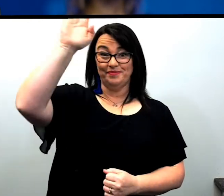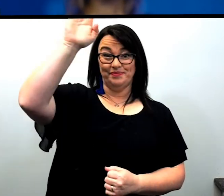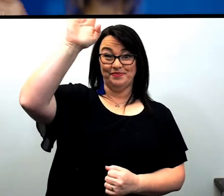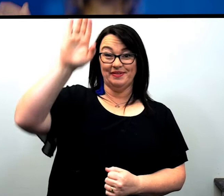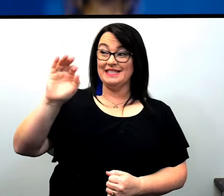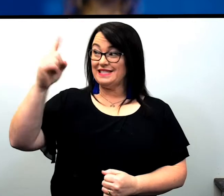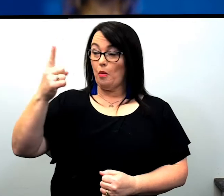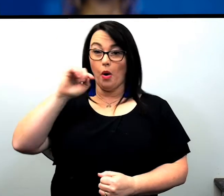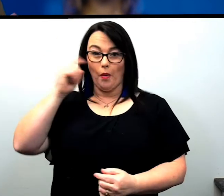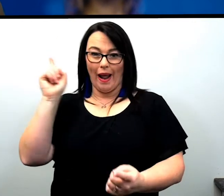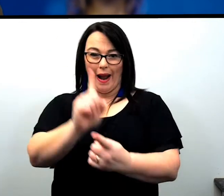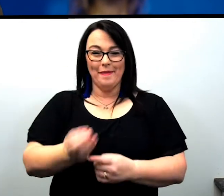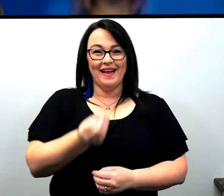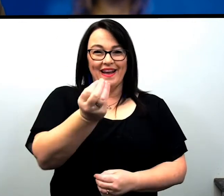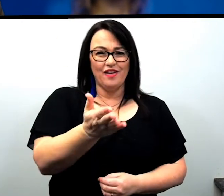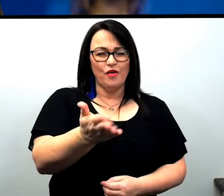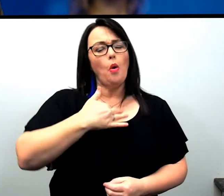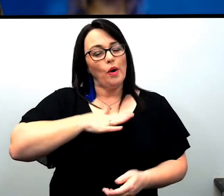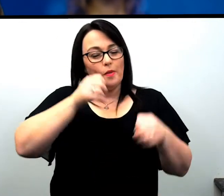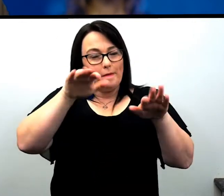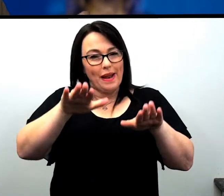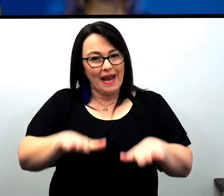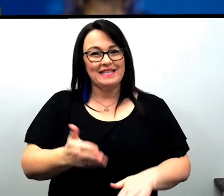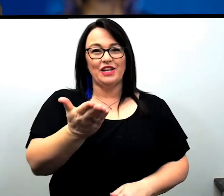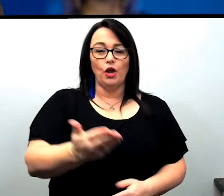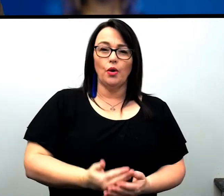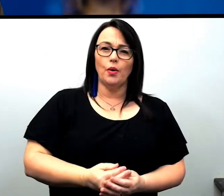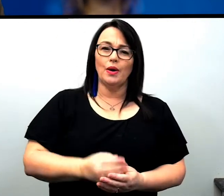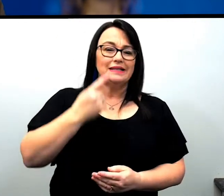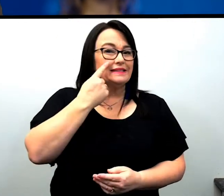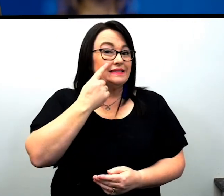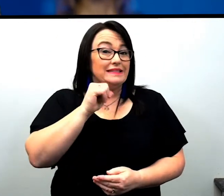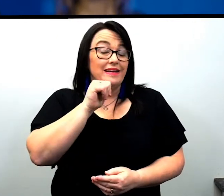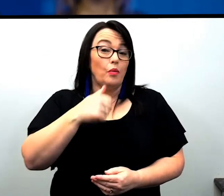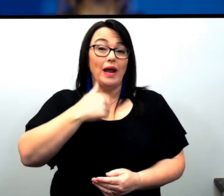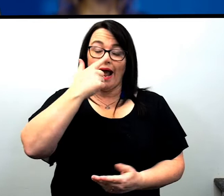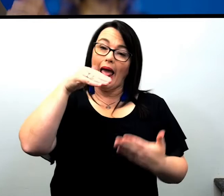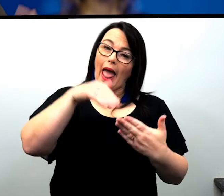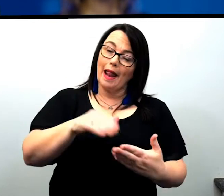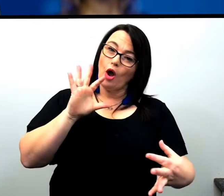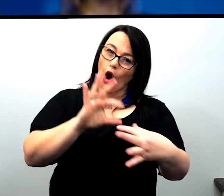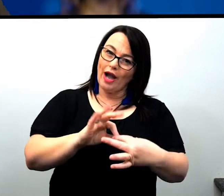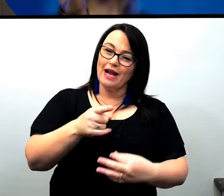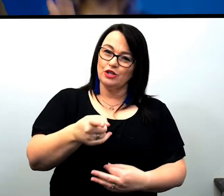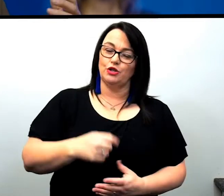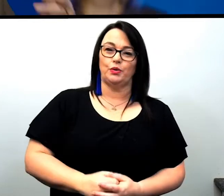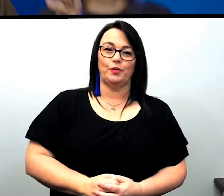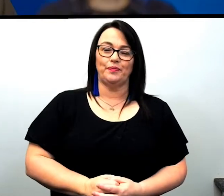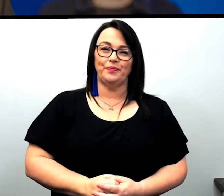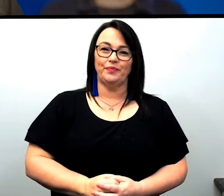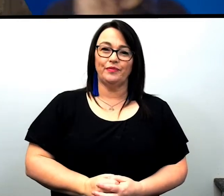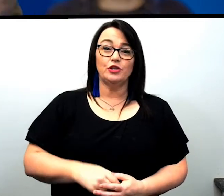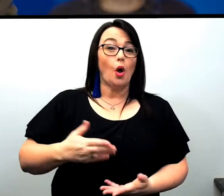hand. We'd just like to bless you. Love to see if there's any way that we can help you connect into the heart of who we are. So great to have you here. Come on,